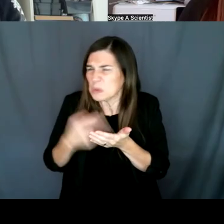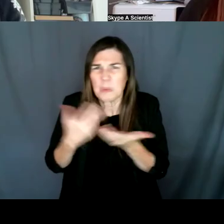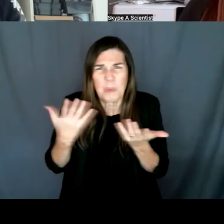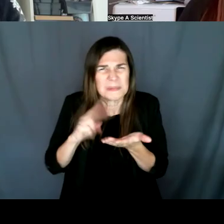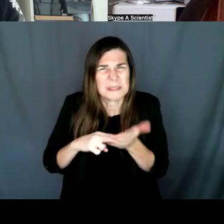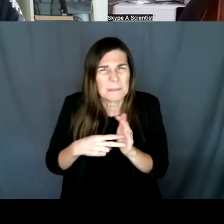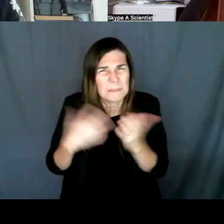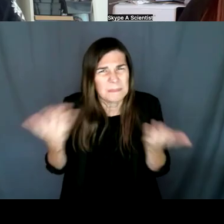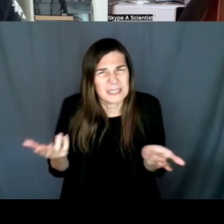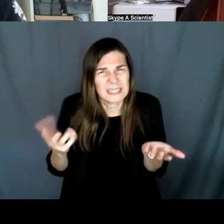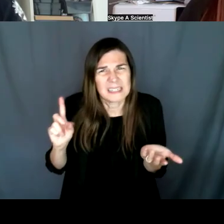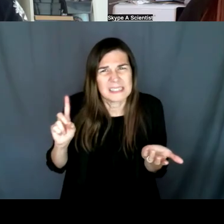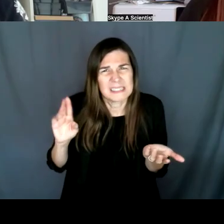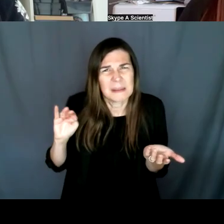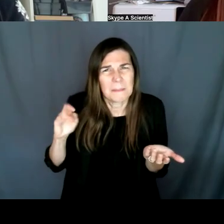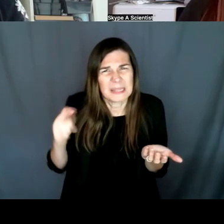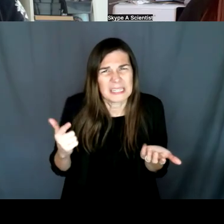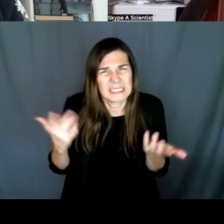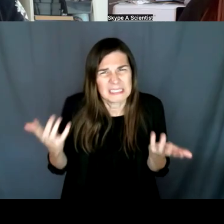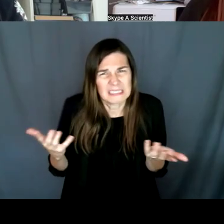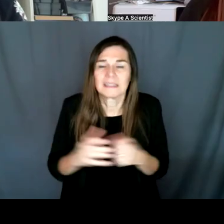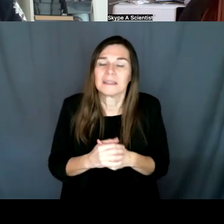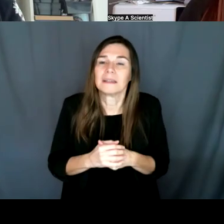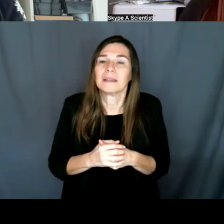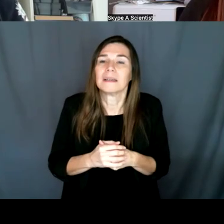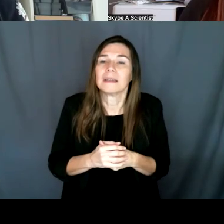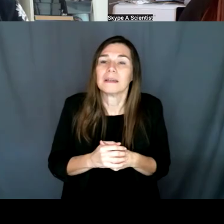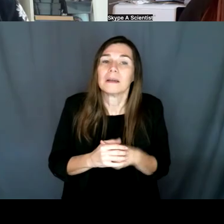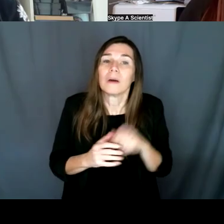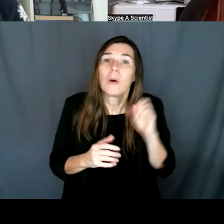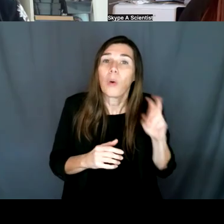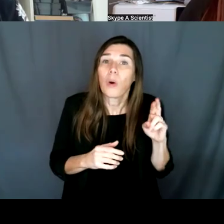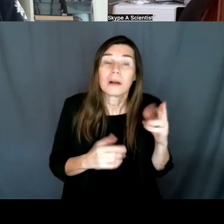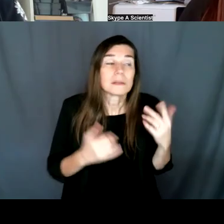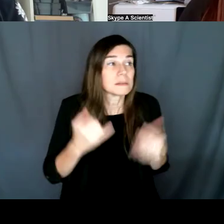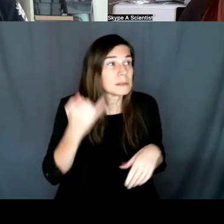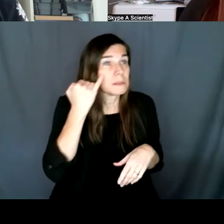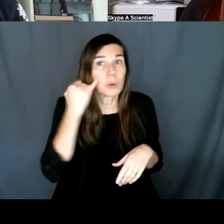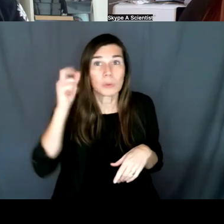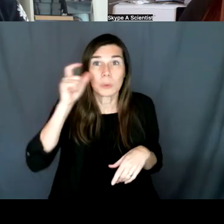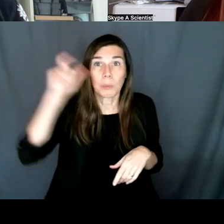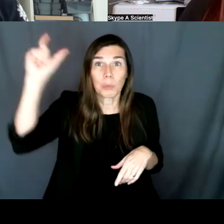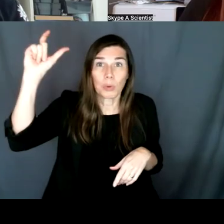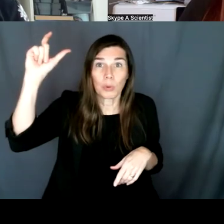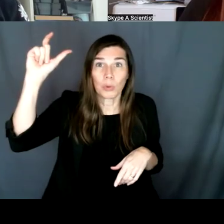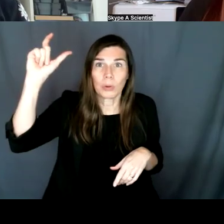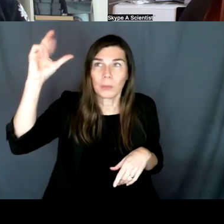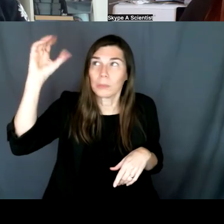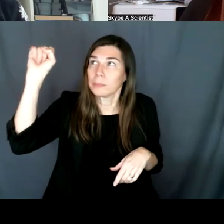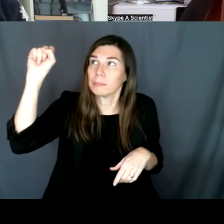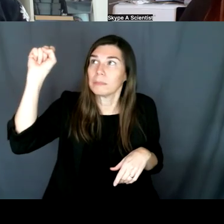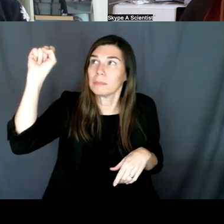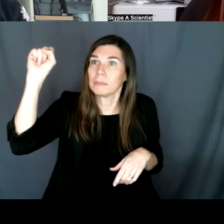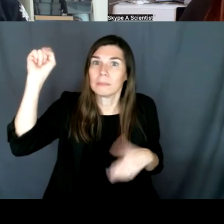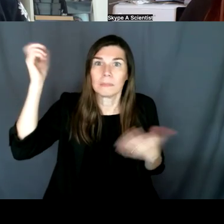Uh-huh. Or, how, like, what would happen if the moon just all of a sudden disappeared? What